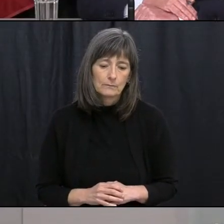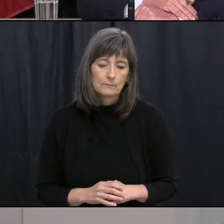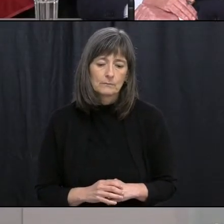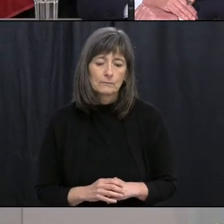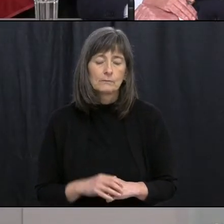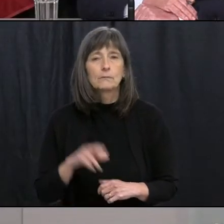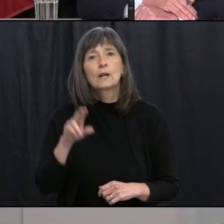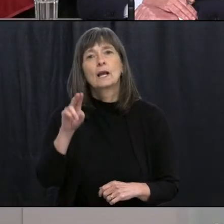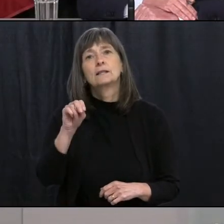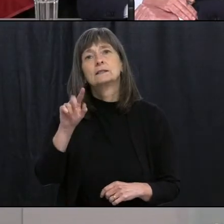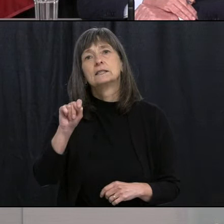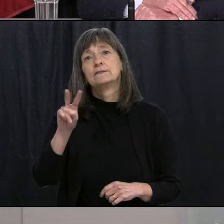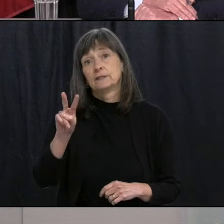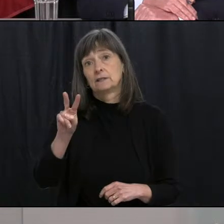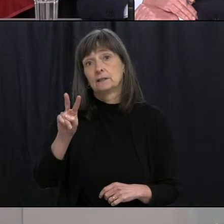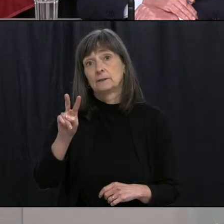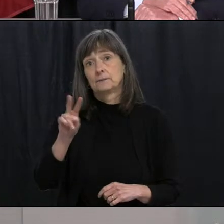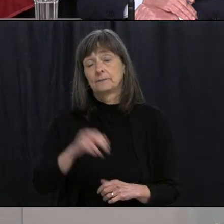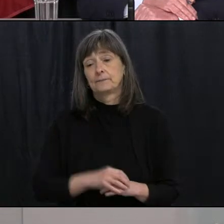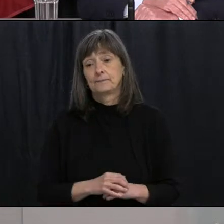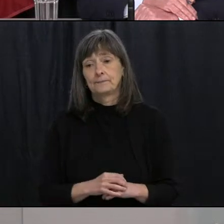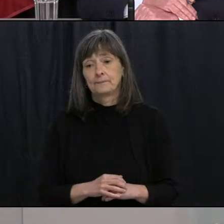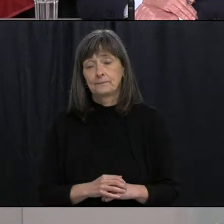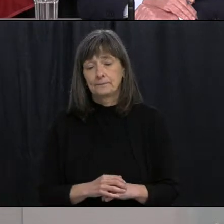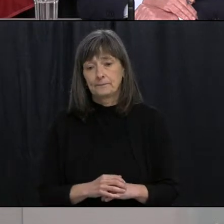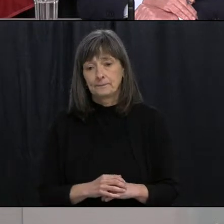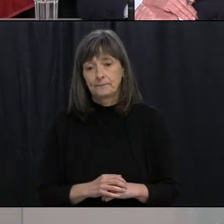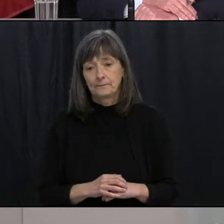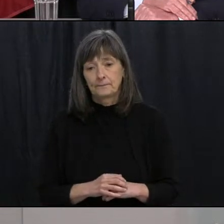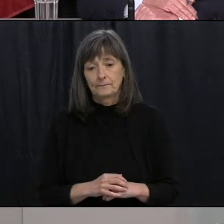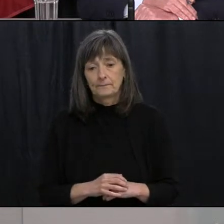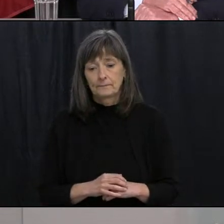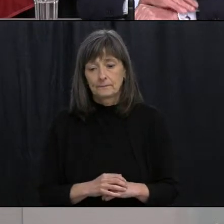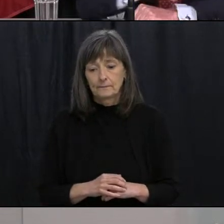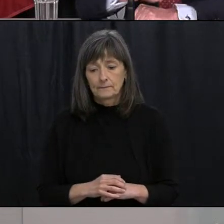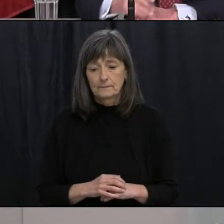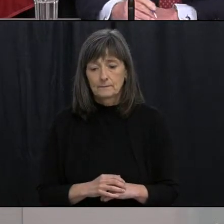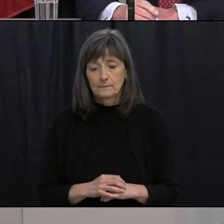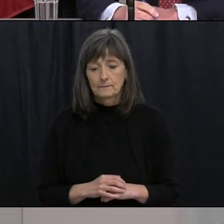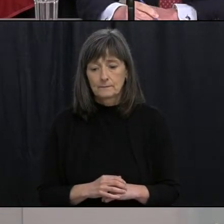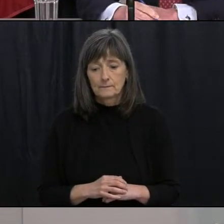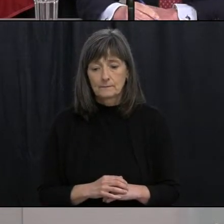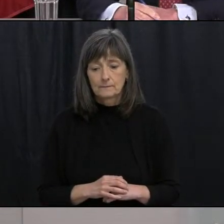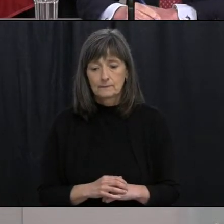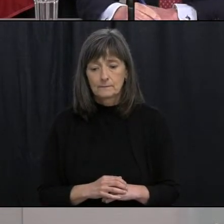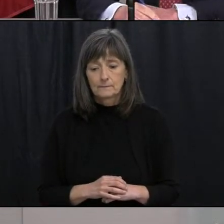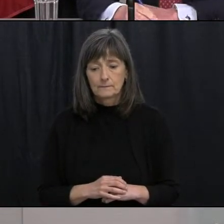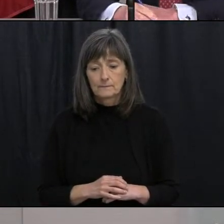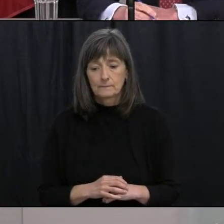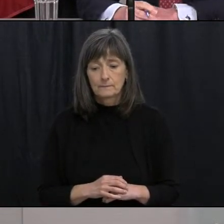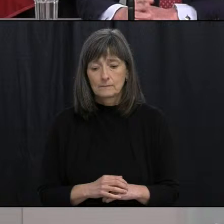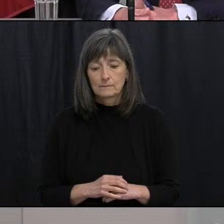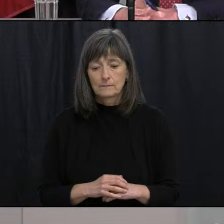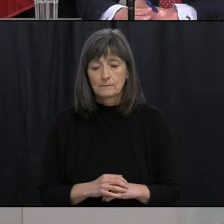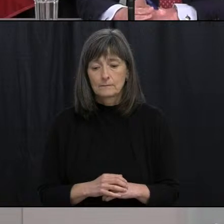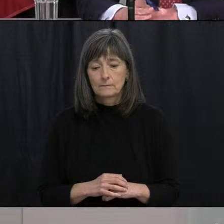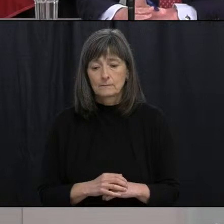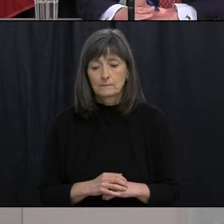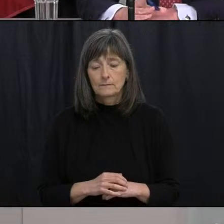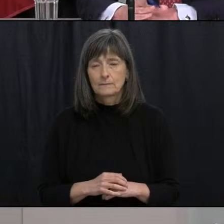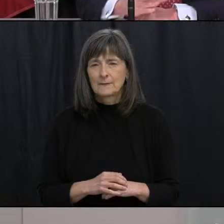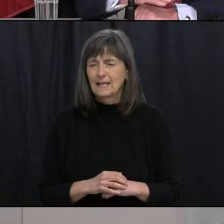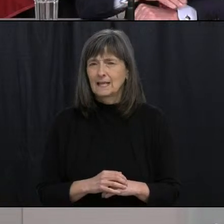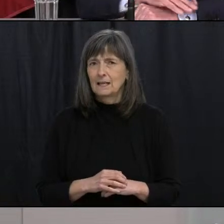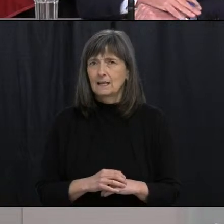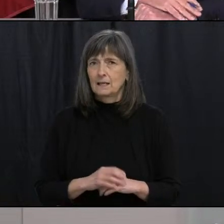Kellyanne Roberts with NTV. Do you have a final question? Yes, thank you. In regards to the second doses, I just want to